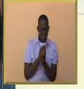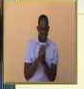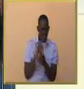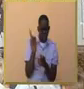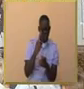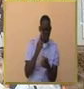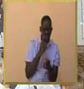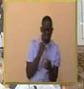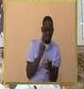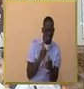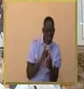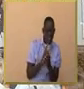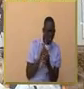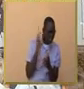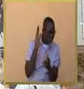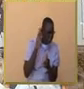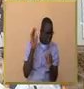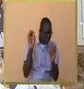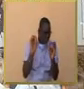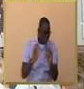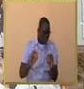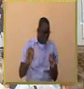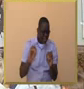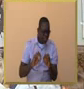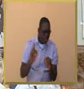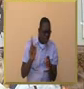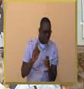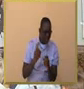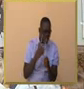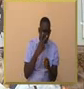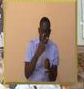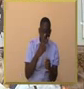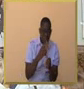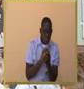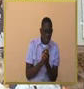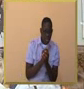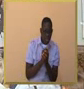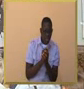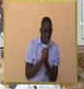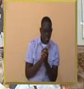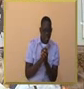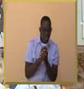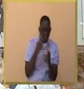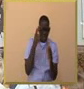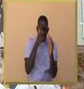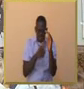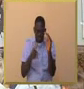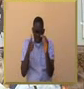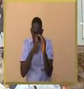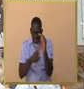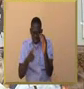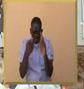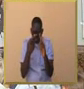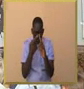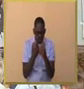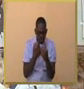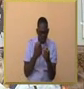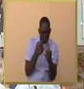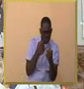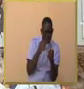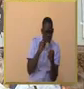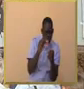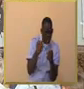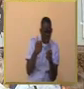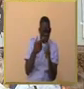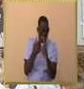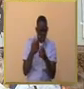What are they saying? I can't hear very well. You see, these are the journalists. Some are from here and others